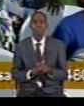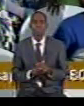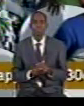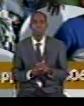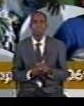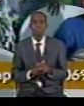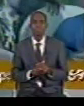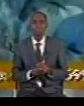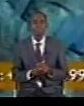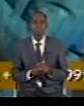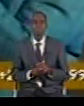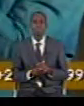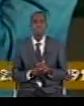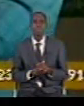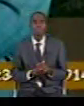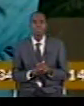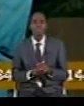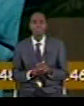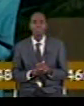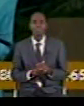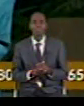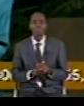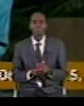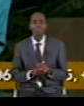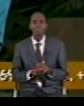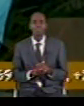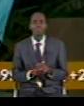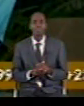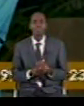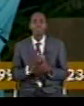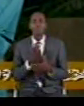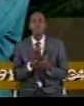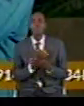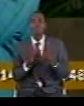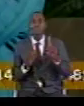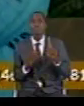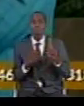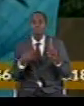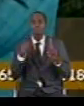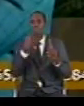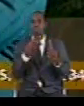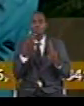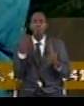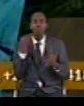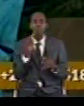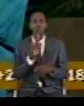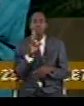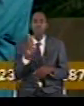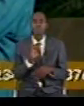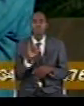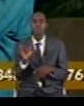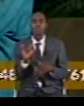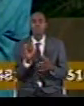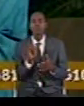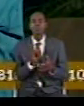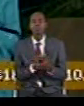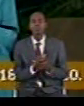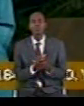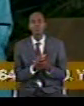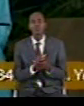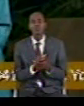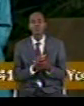Her climbing by herself, somebody who was using that instrument they are holding